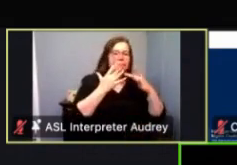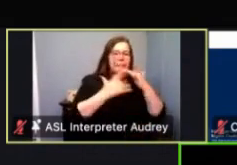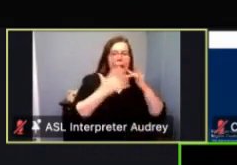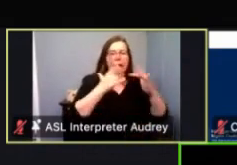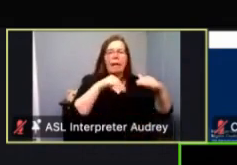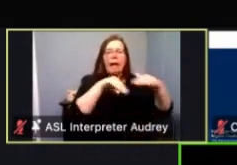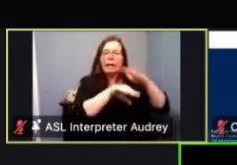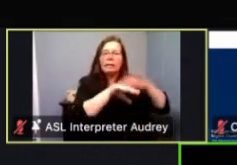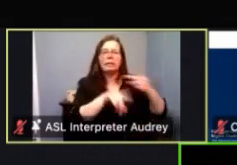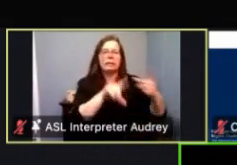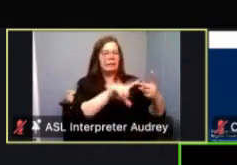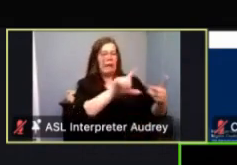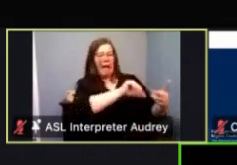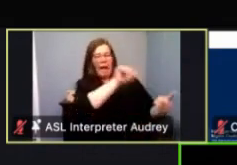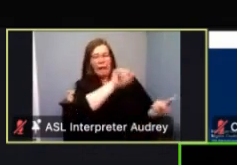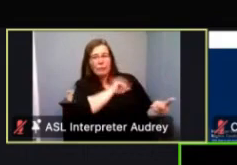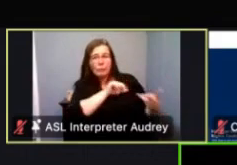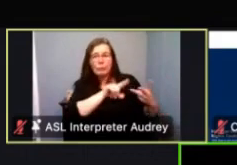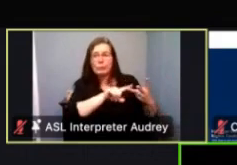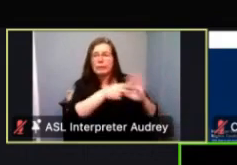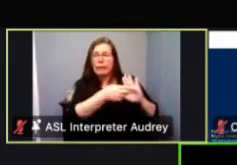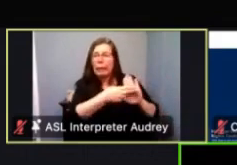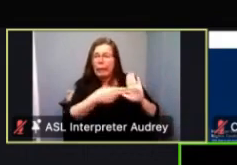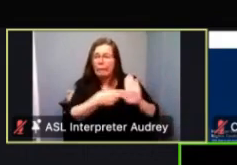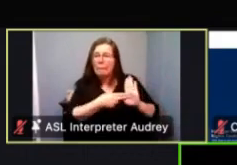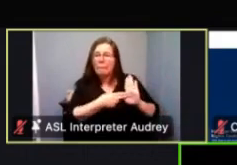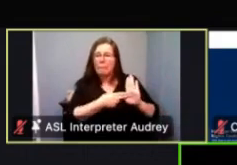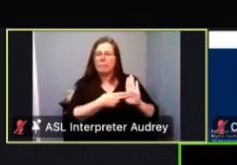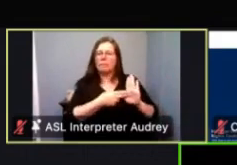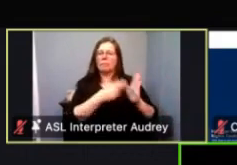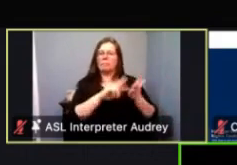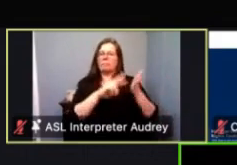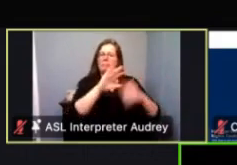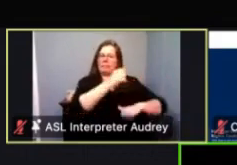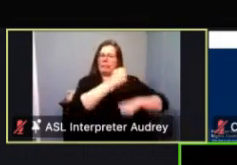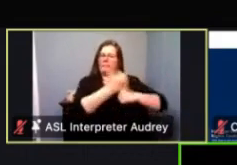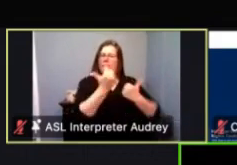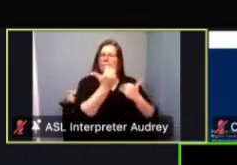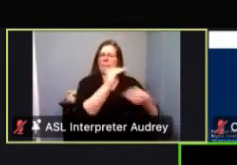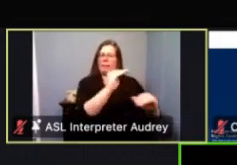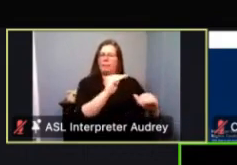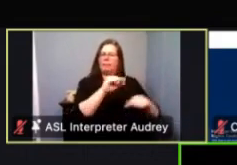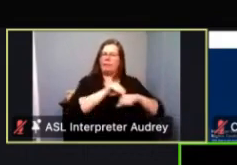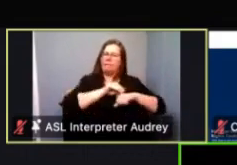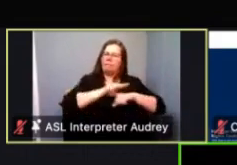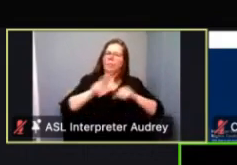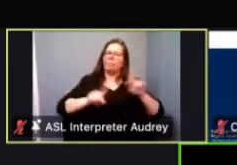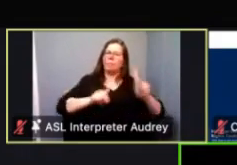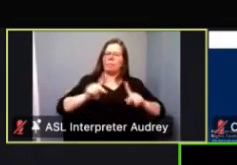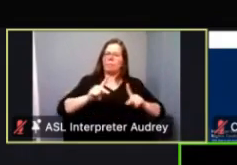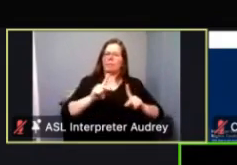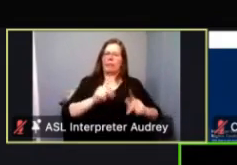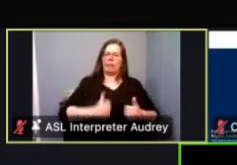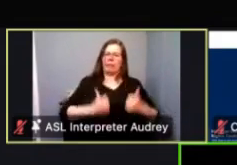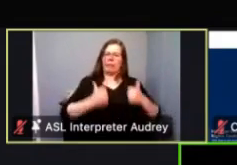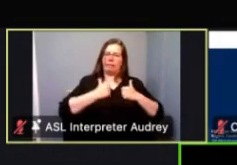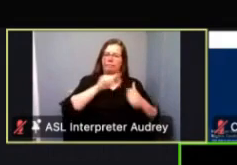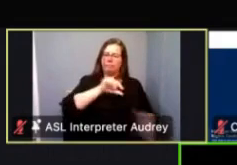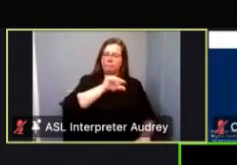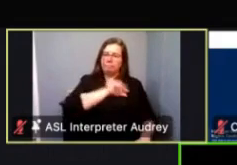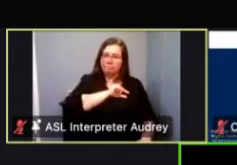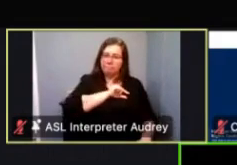attitudes, stereotypes that limit the person and impact their quality of life. The